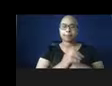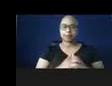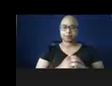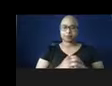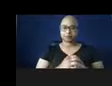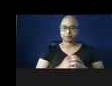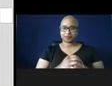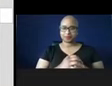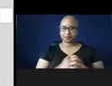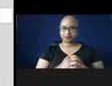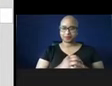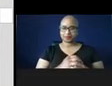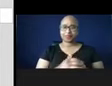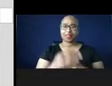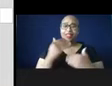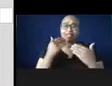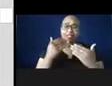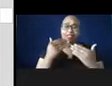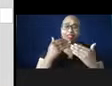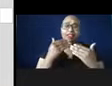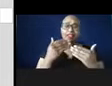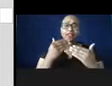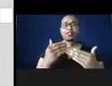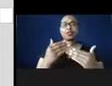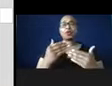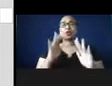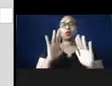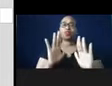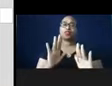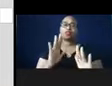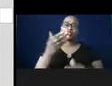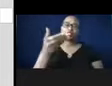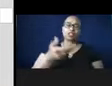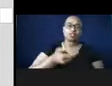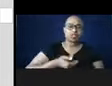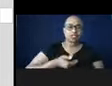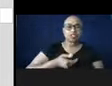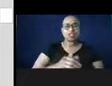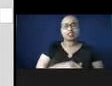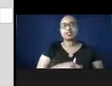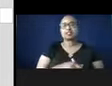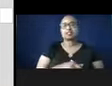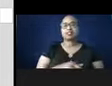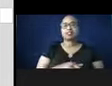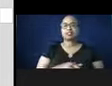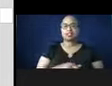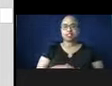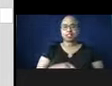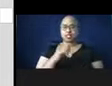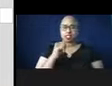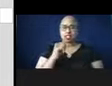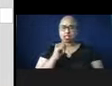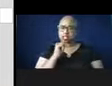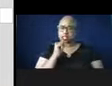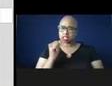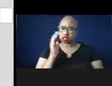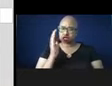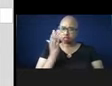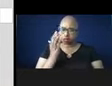Thank you for that kind introduction. Yeah, it doesn't seem to be working. The options bar for